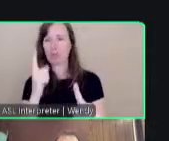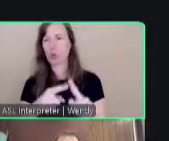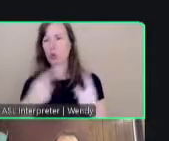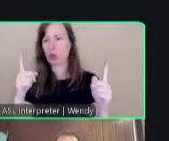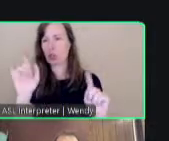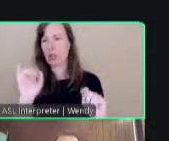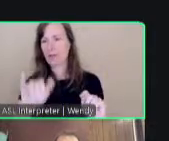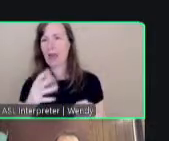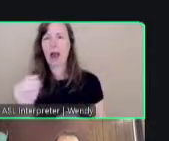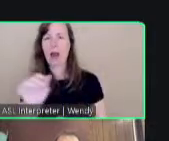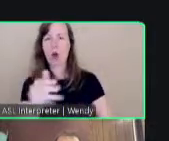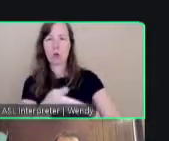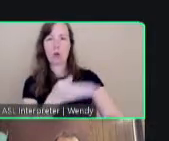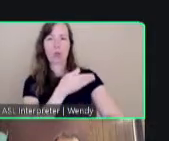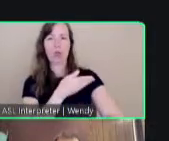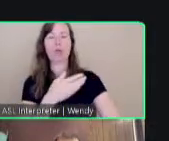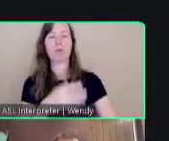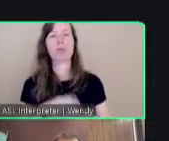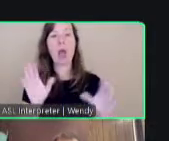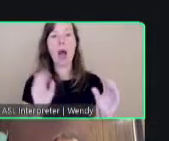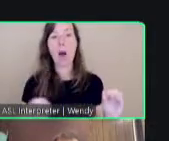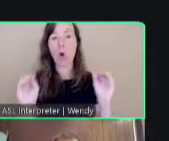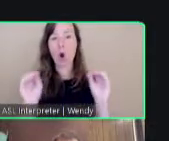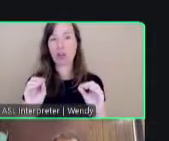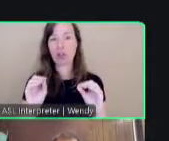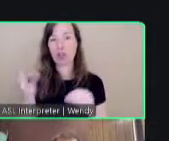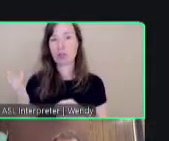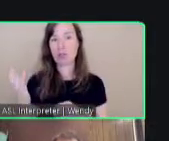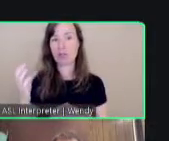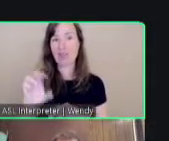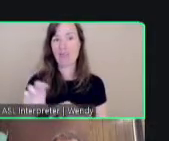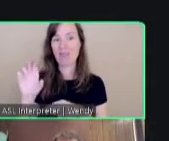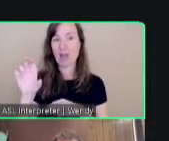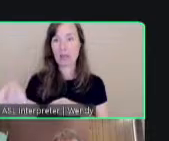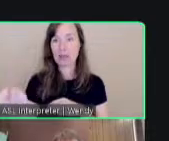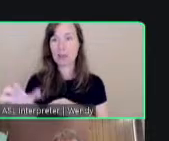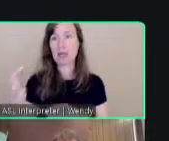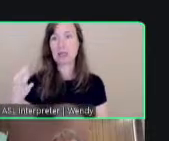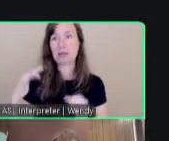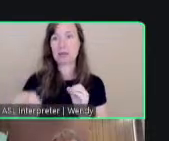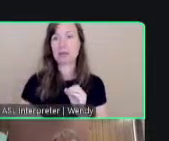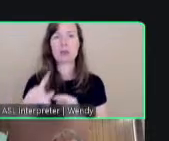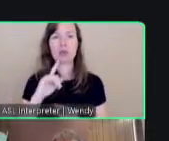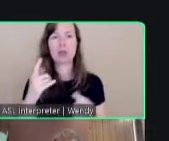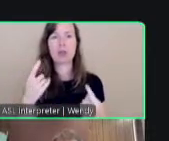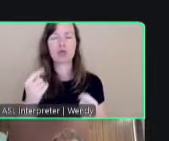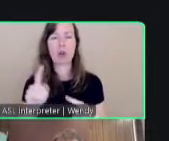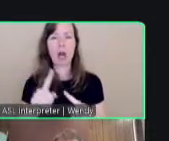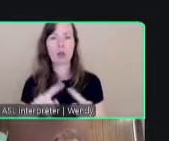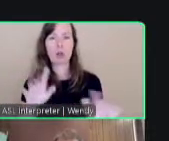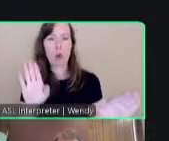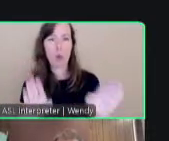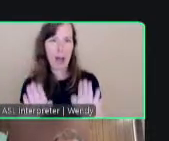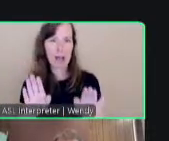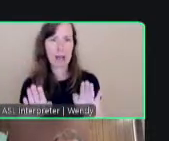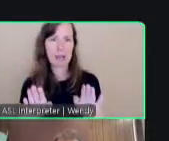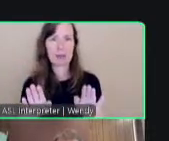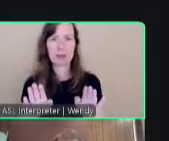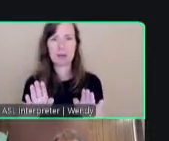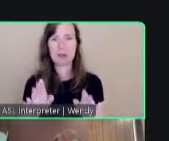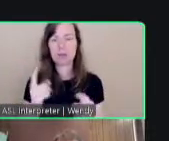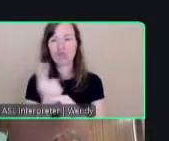improve. Operational investments, we are trying to balance the routine services as long